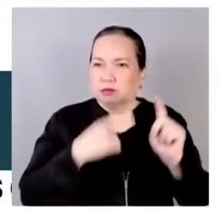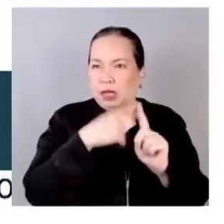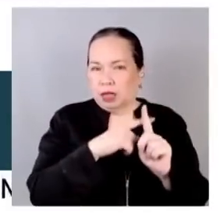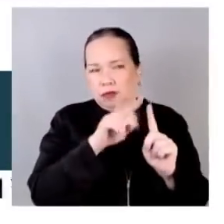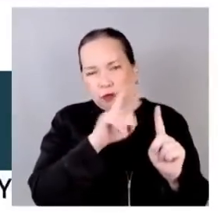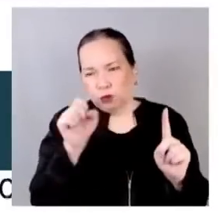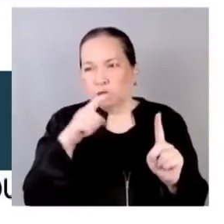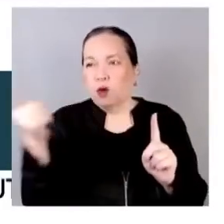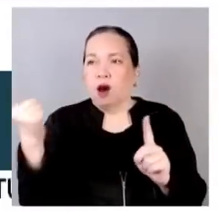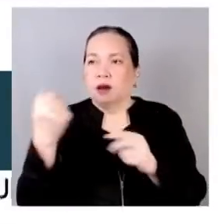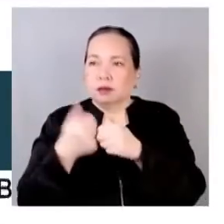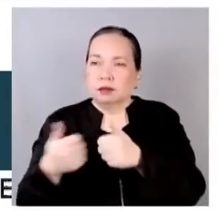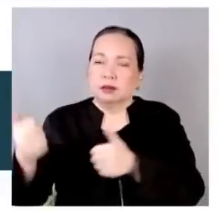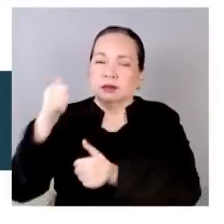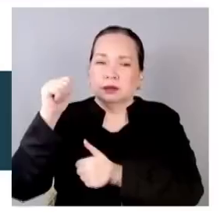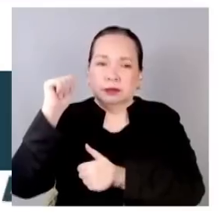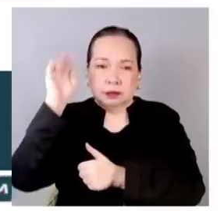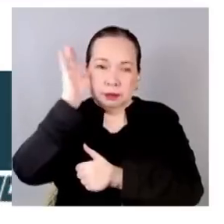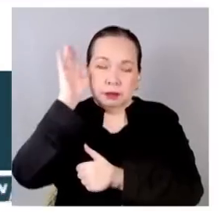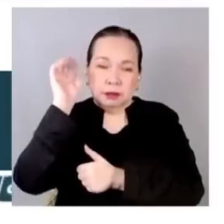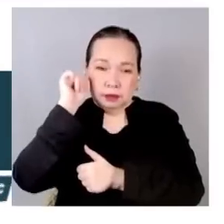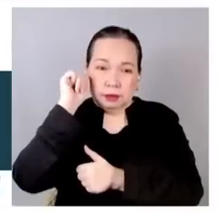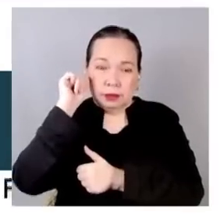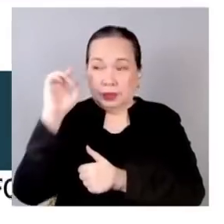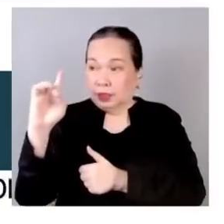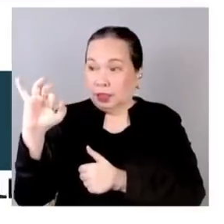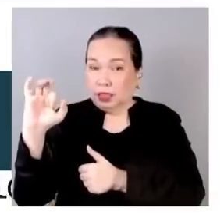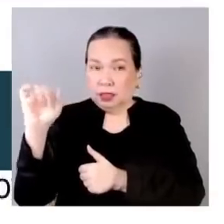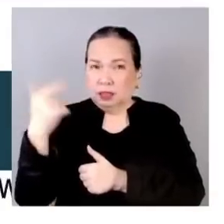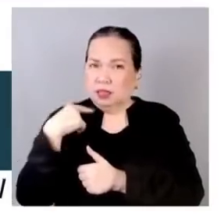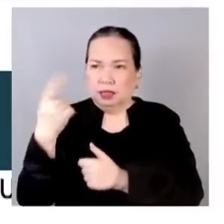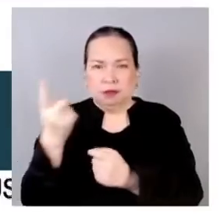the two, you still have that case, right?